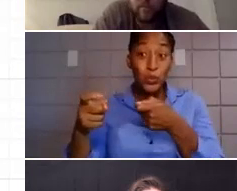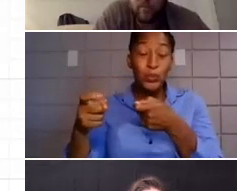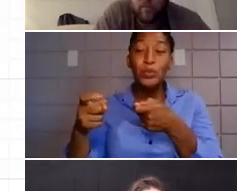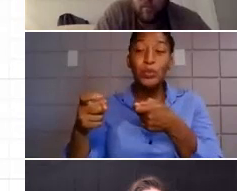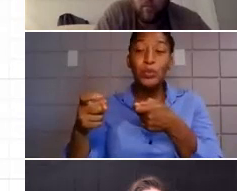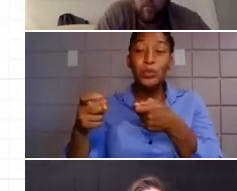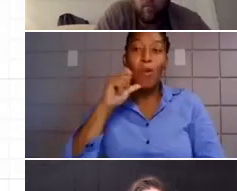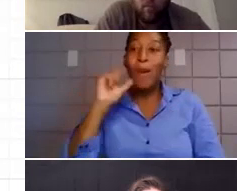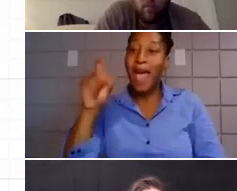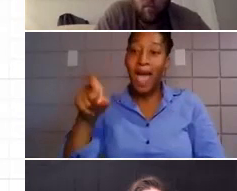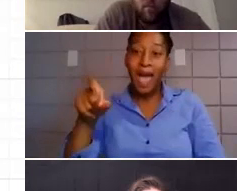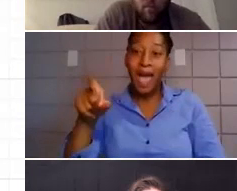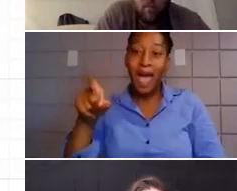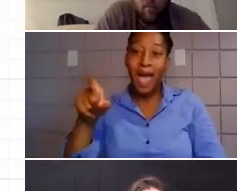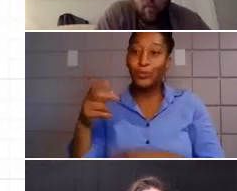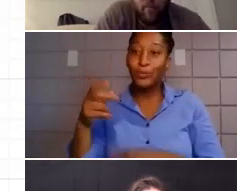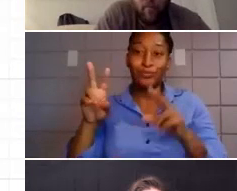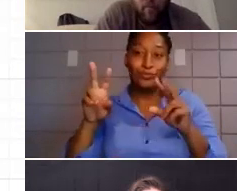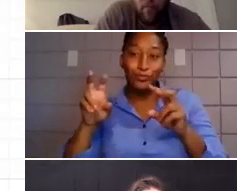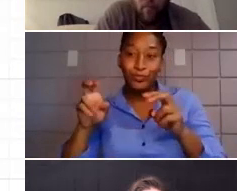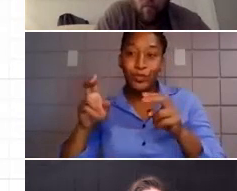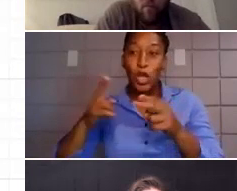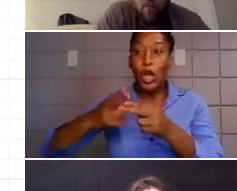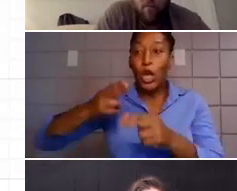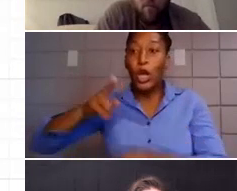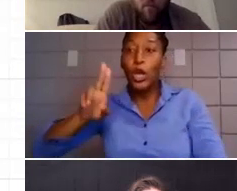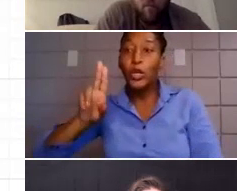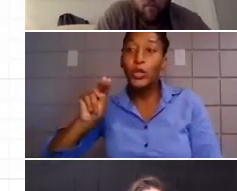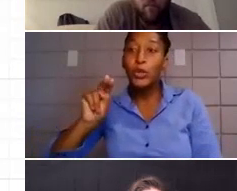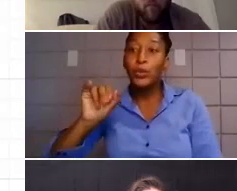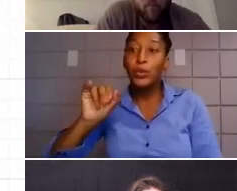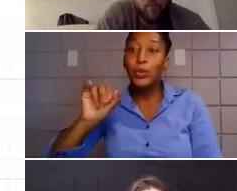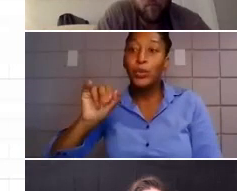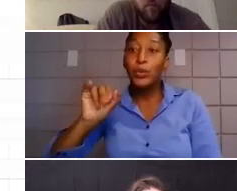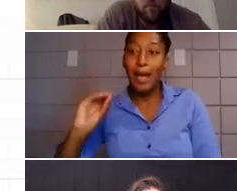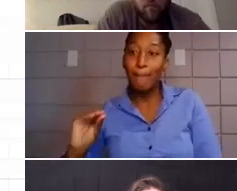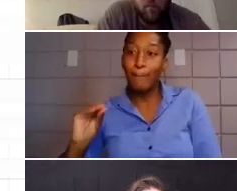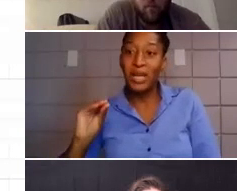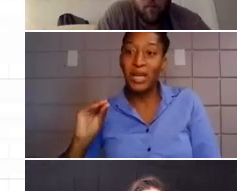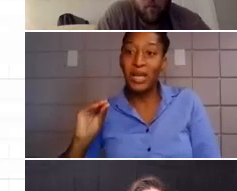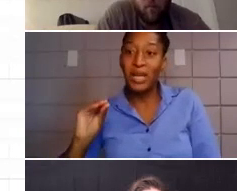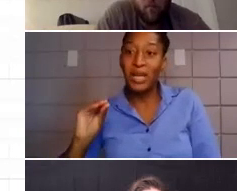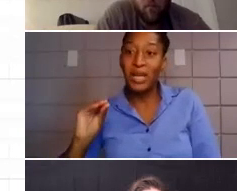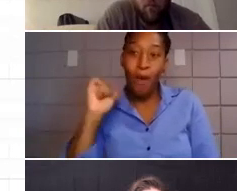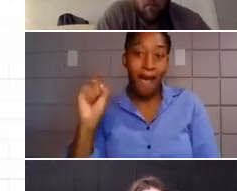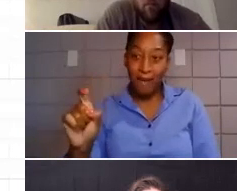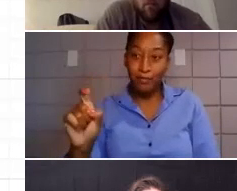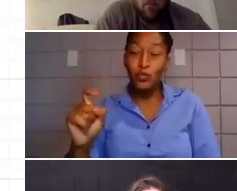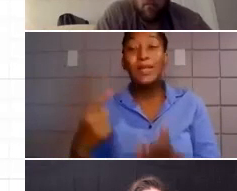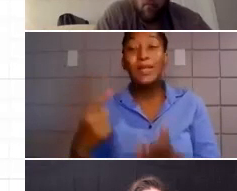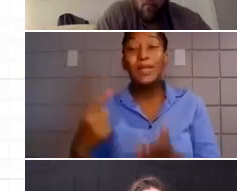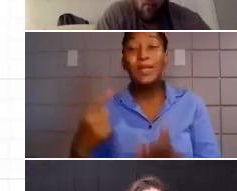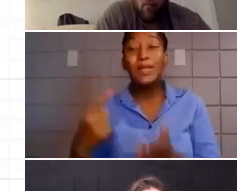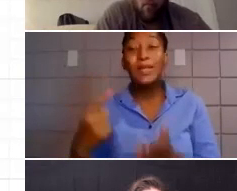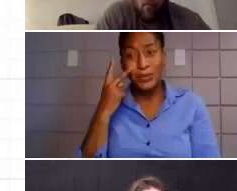when I have all the units in there while I'm trying to calculate, sometimes that can kind of throw you off a bit. So